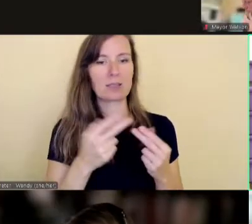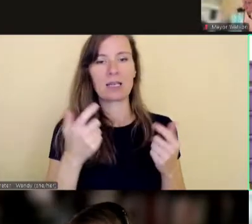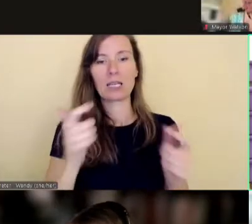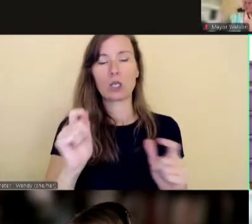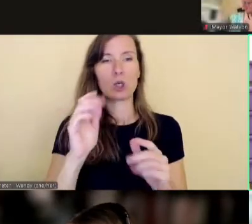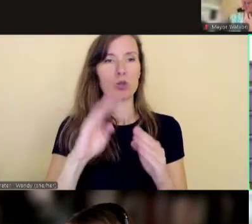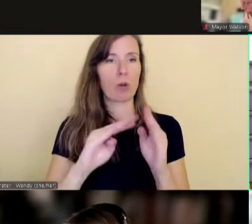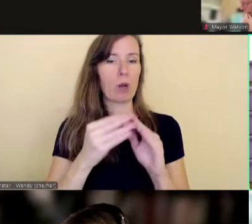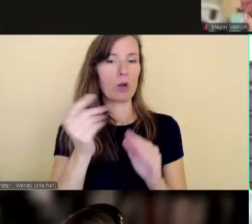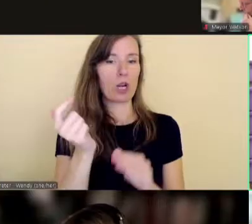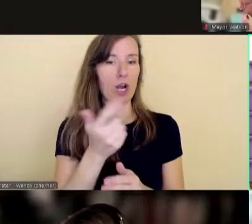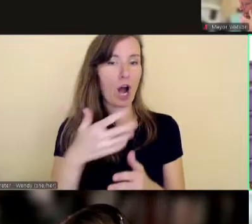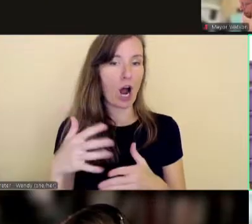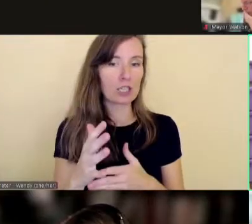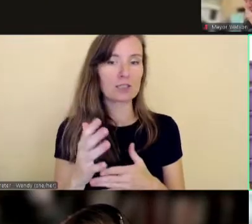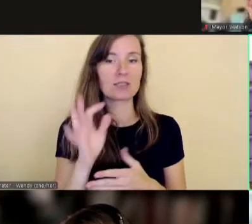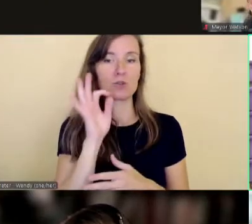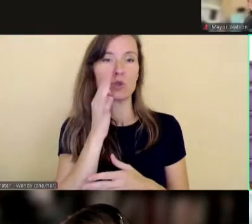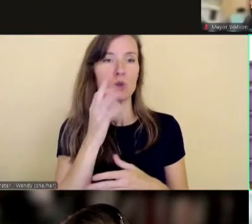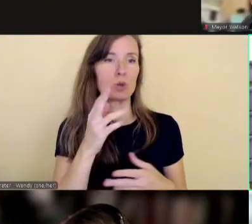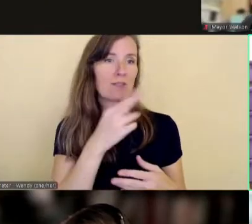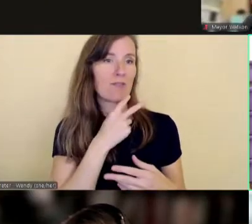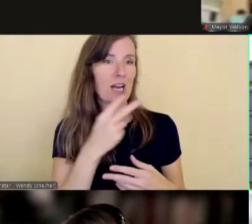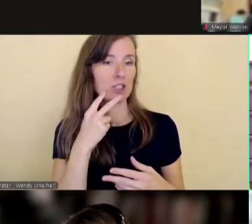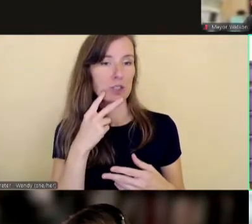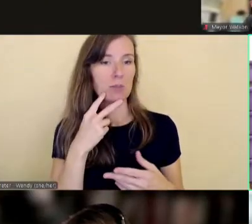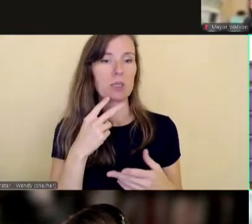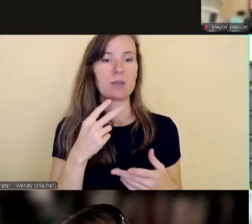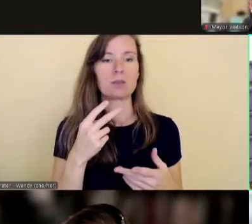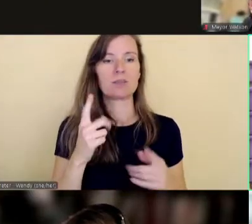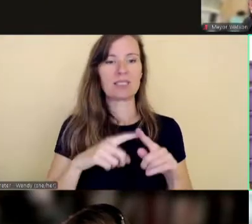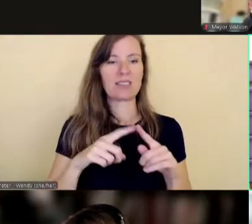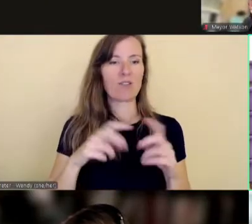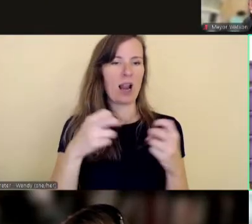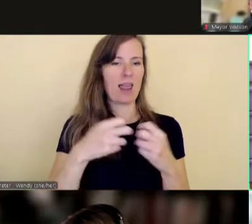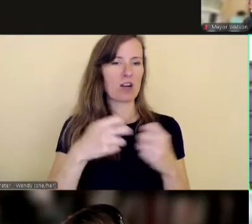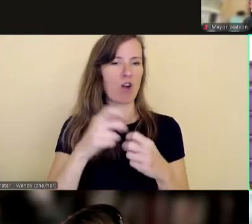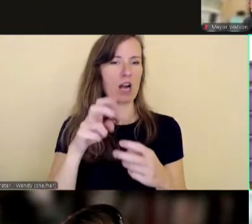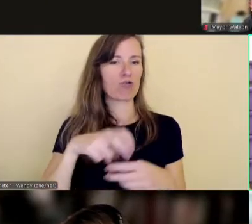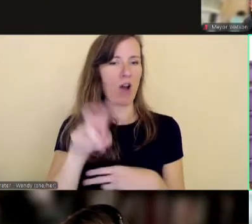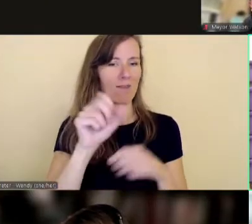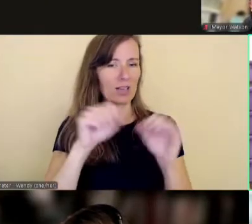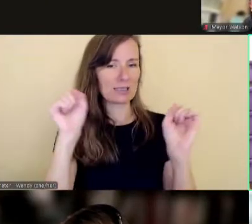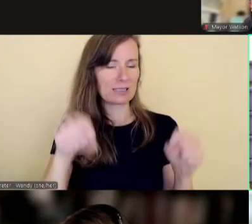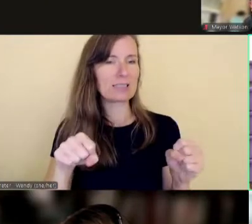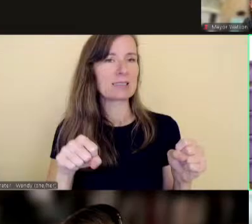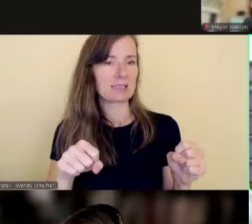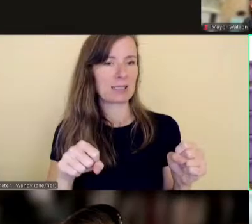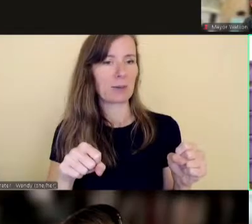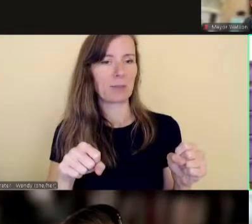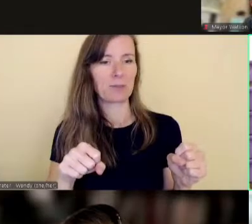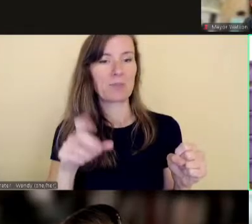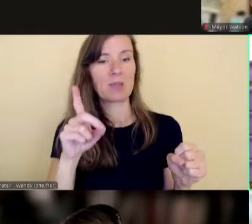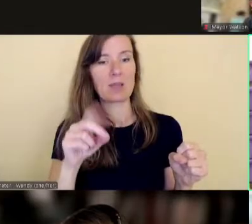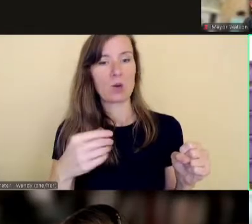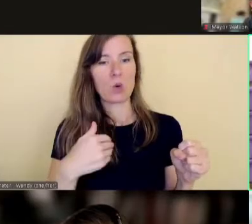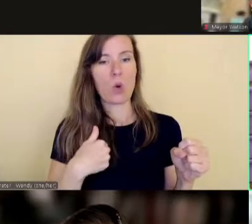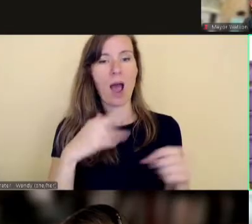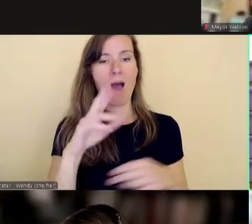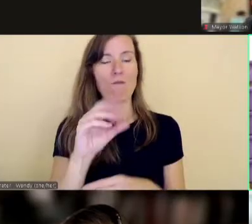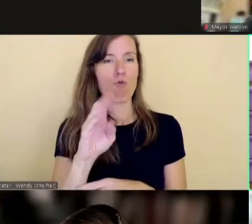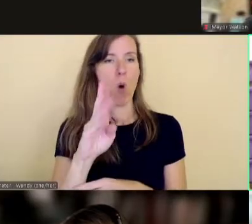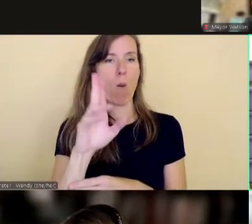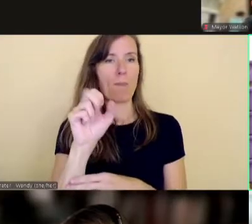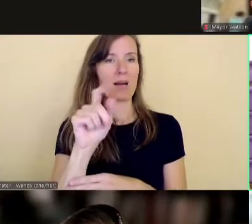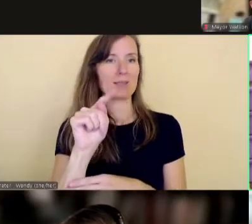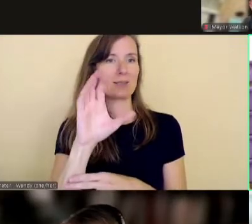robust compost program. There's an easily accessible central location that accepts all types of food waste, including meats,